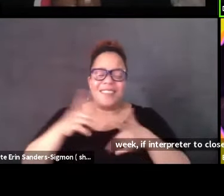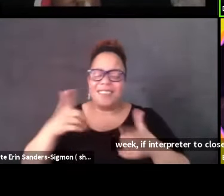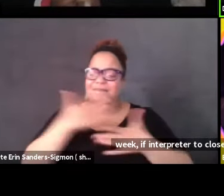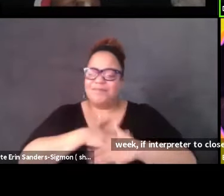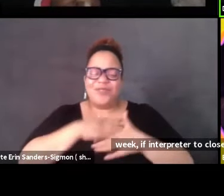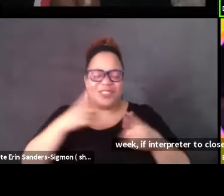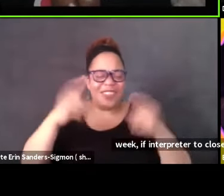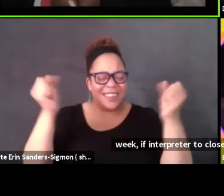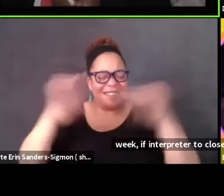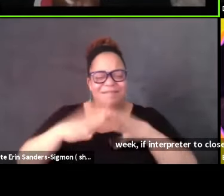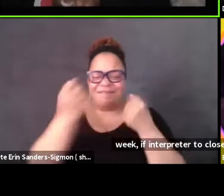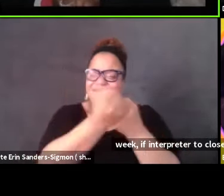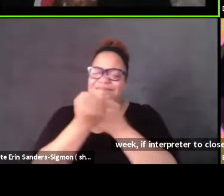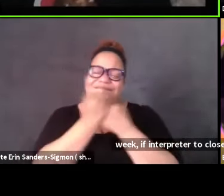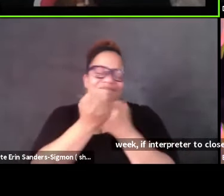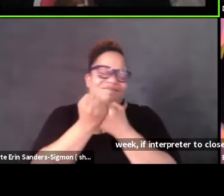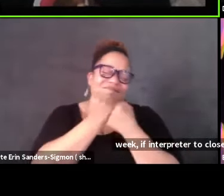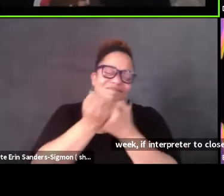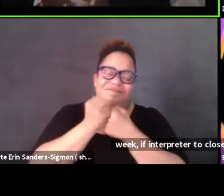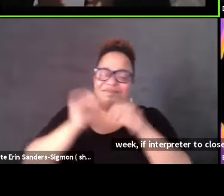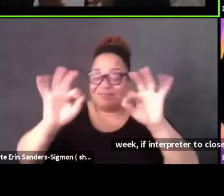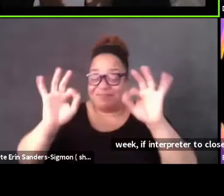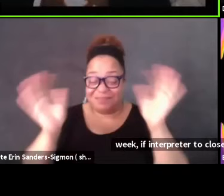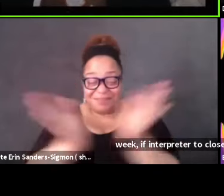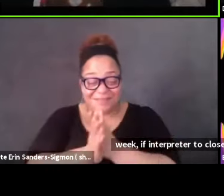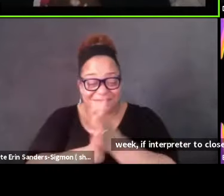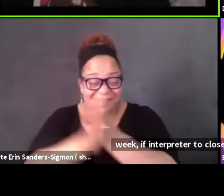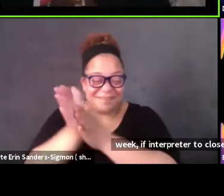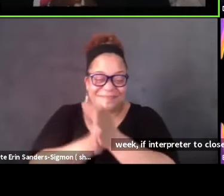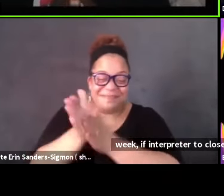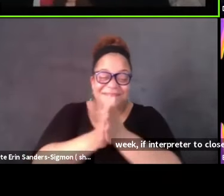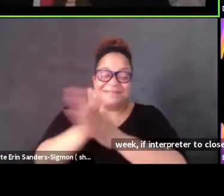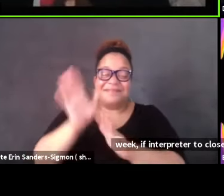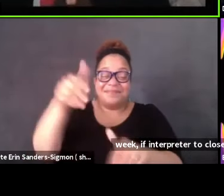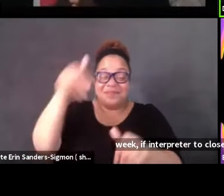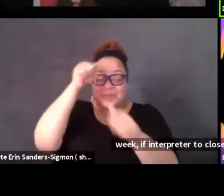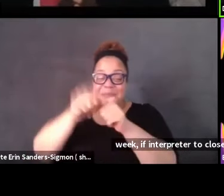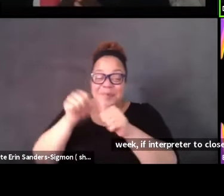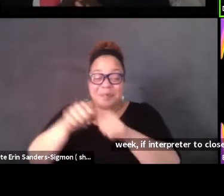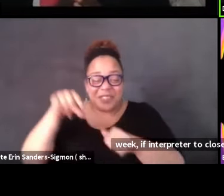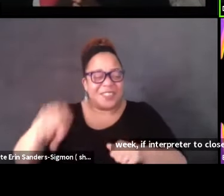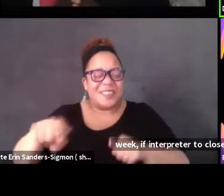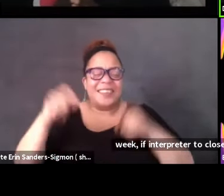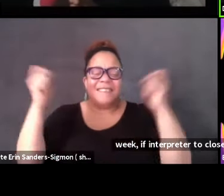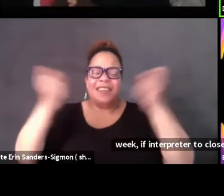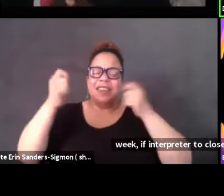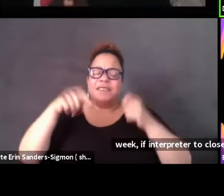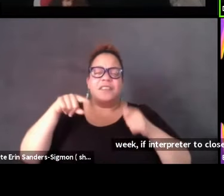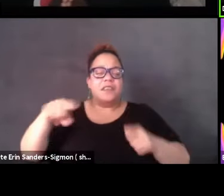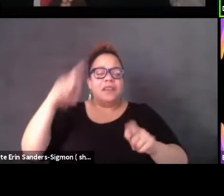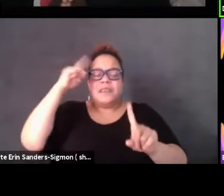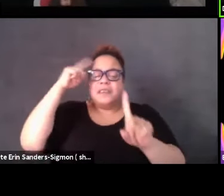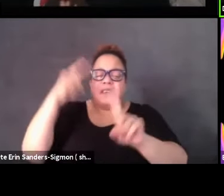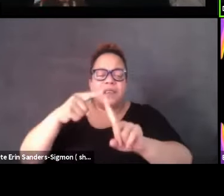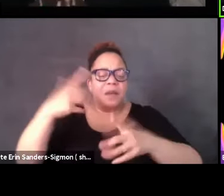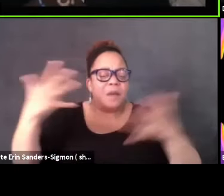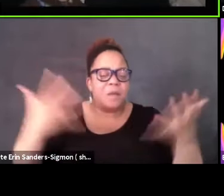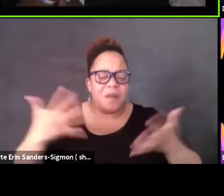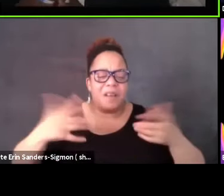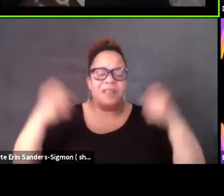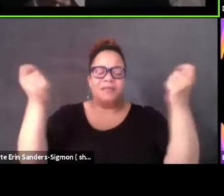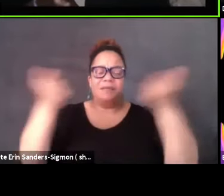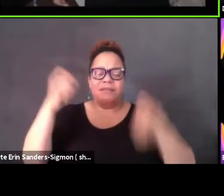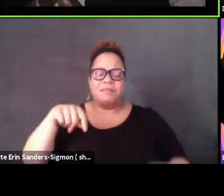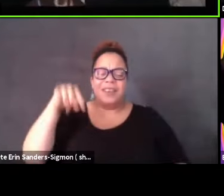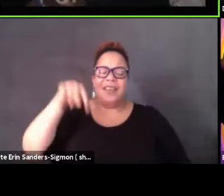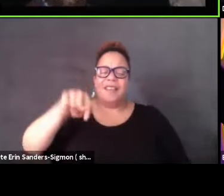Also remembering that this festival is a part of a virtual action, This Is How I Breathe, taking over all the social media platforms. For those of you who